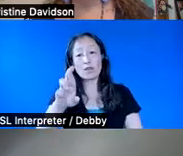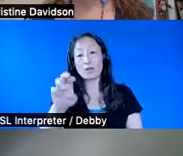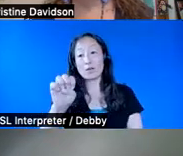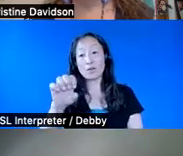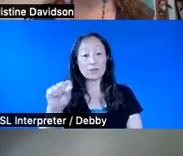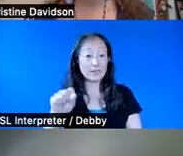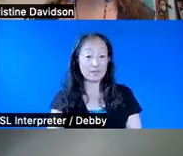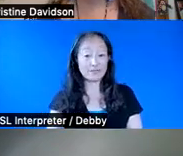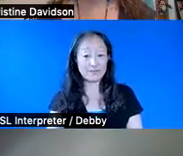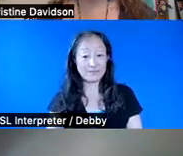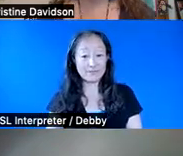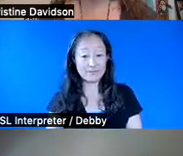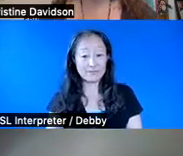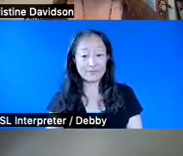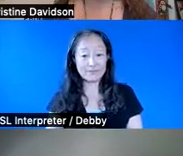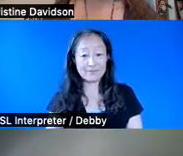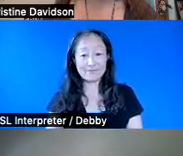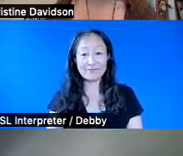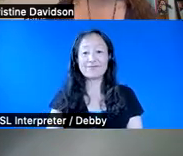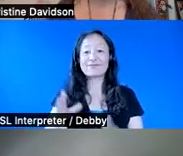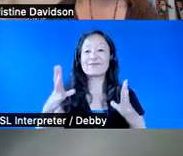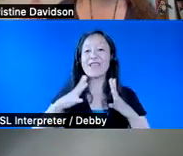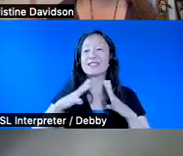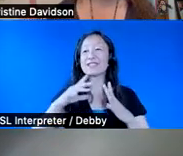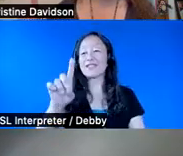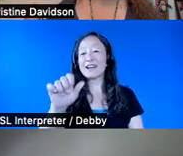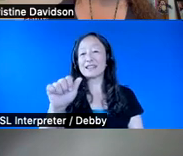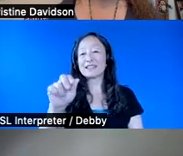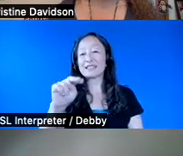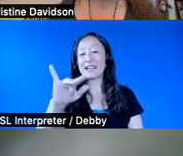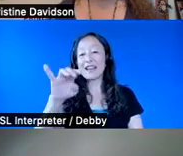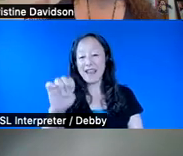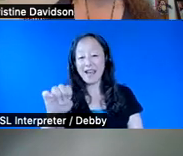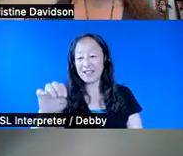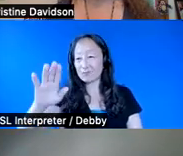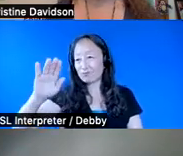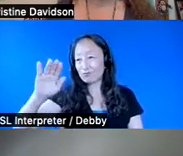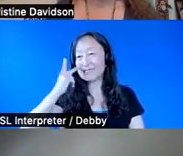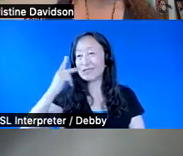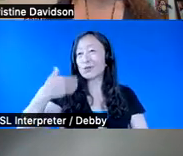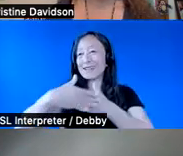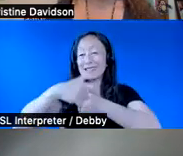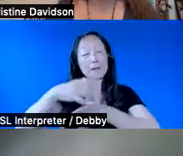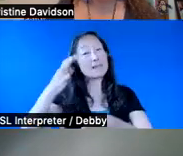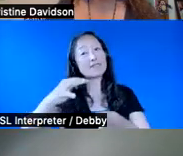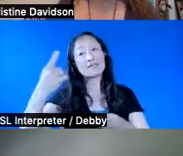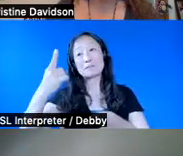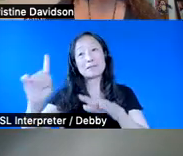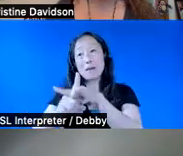Yeah. No worries, Danielle. We'll see you next time. No worries. When you got to do things, you got to handle it. We know